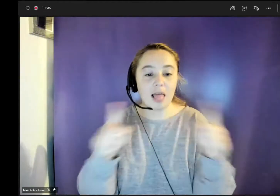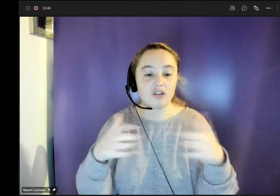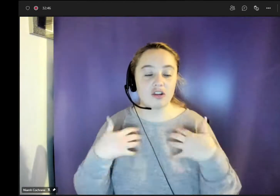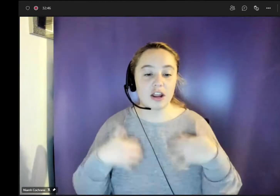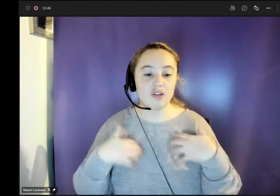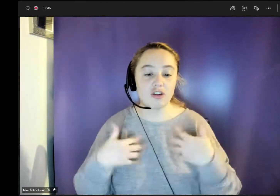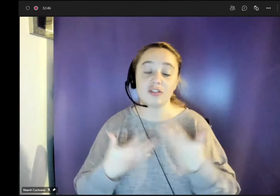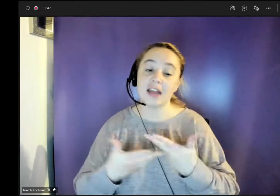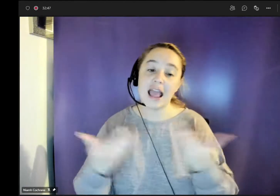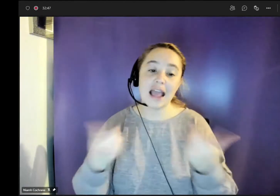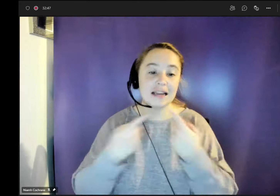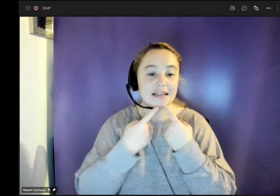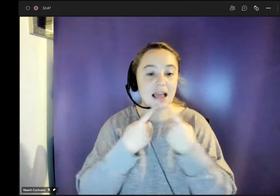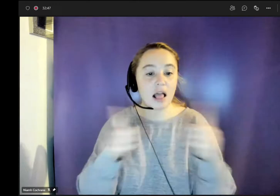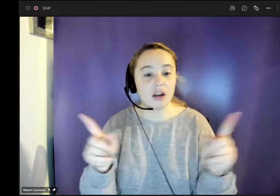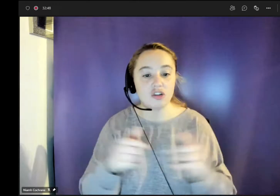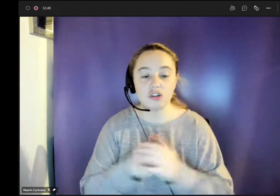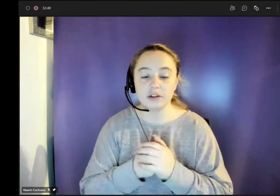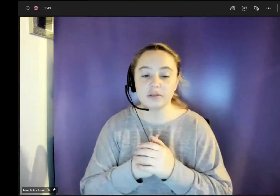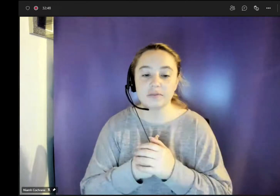have any declarations of interest?